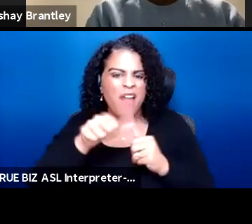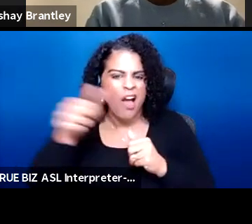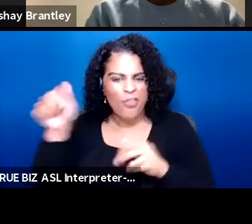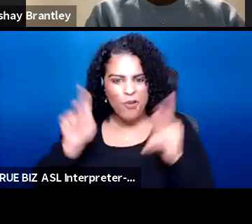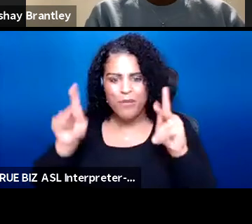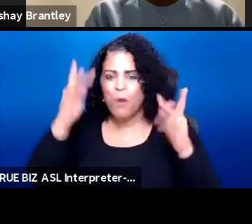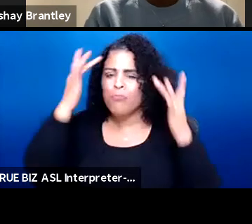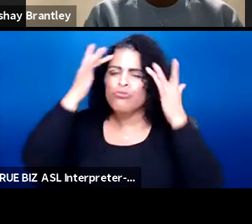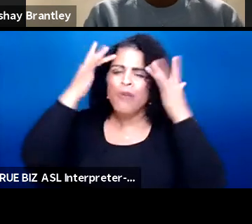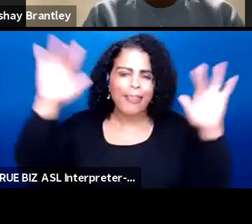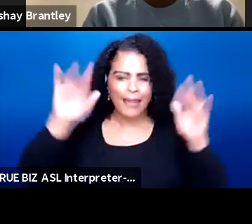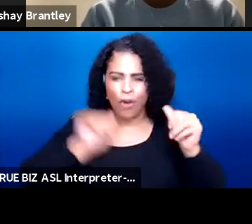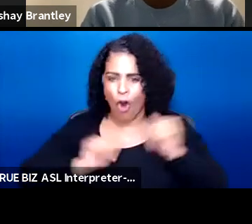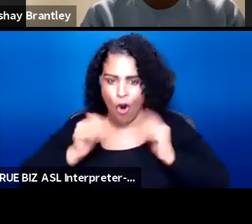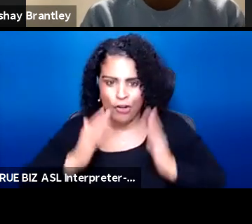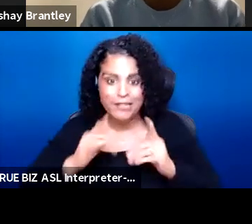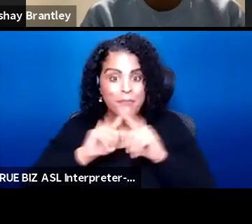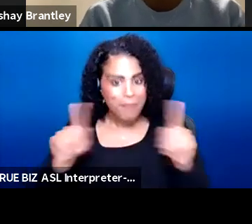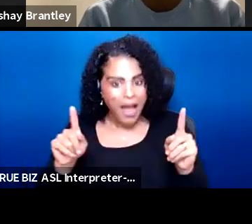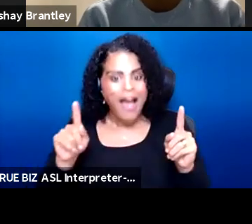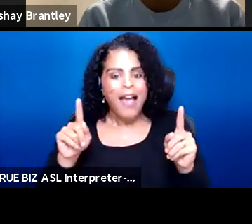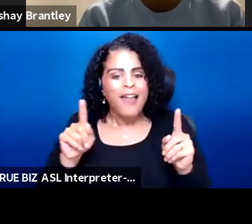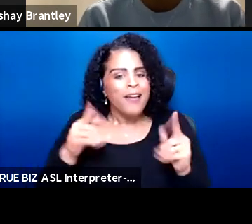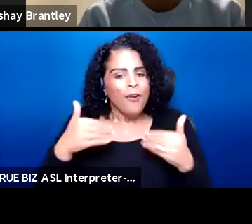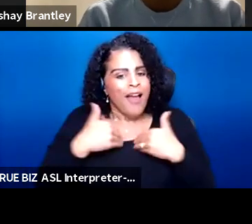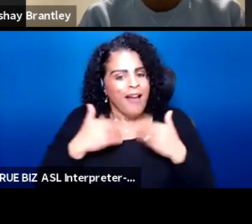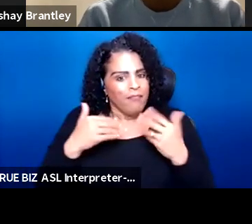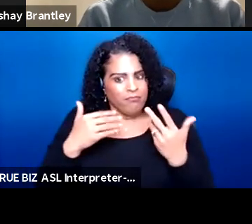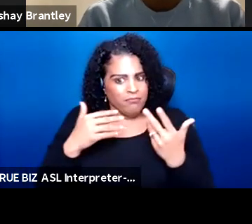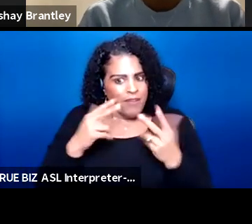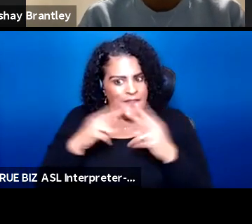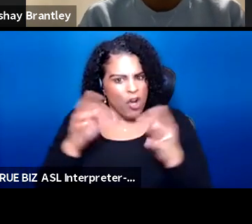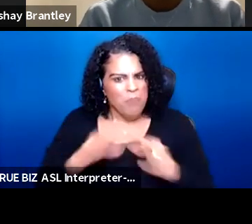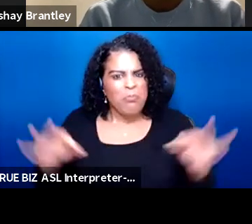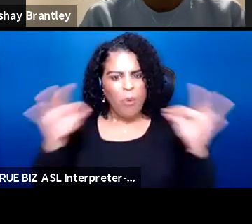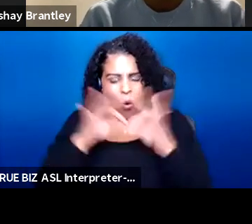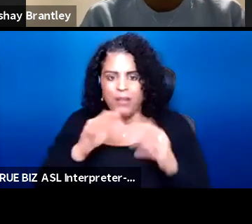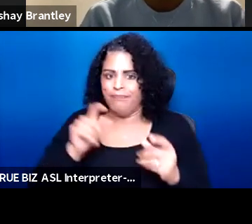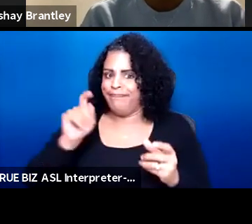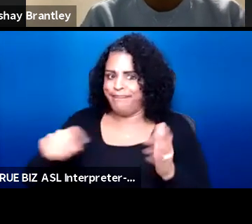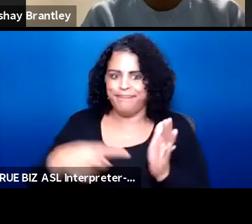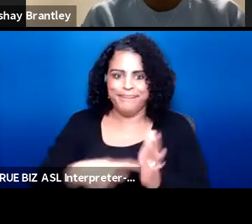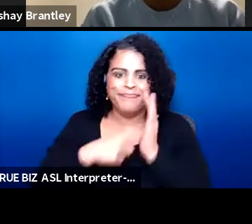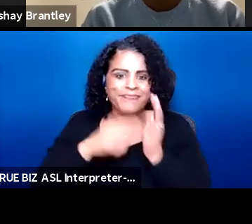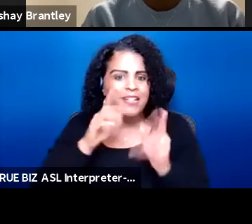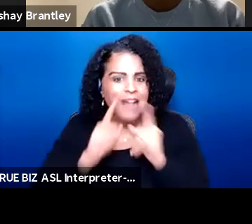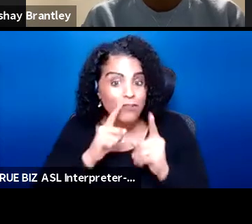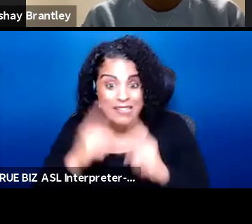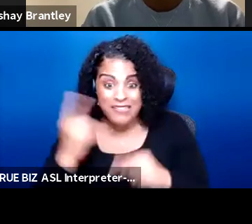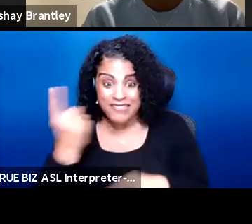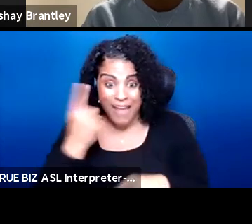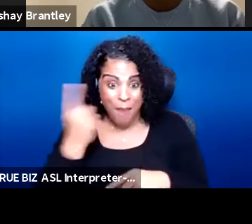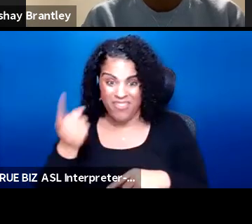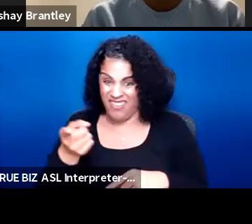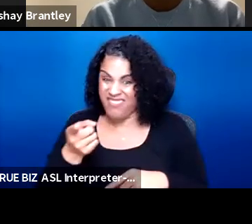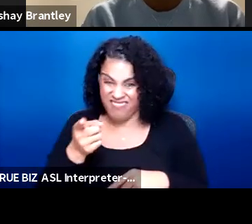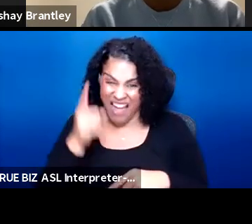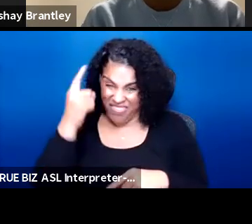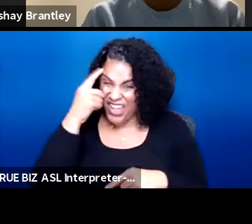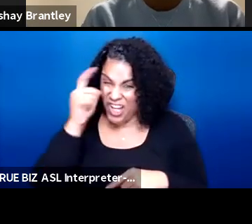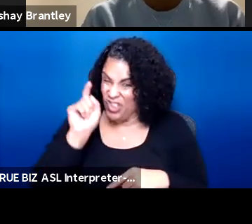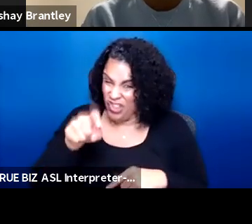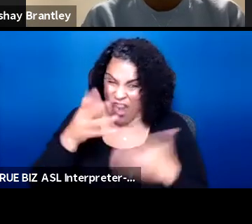brilliant artists, but also just to have a very important, necessary conversation about something that I feel is long overdue. And